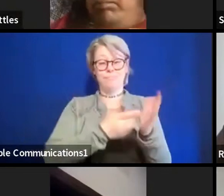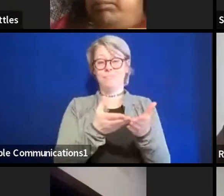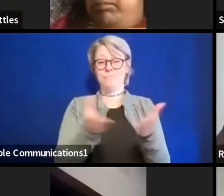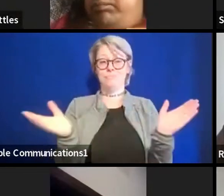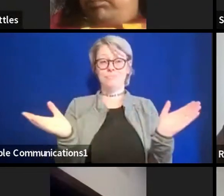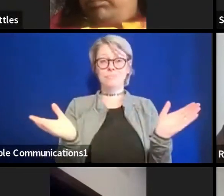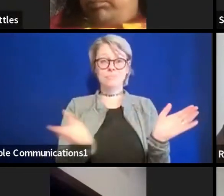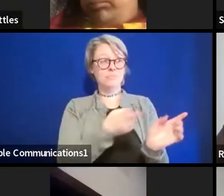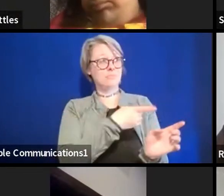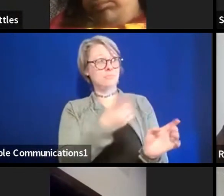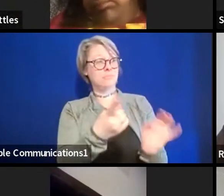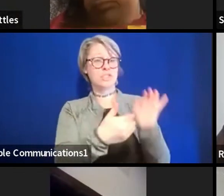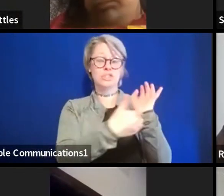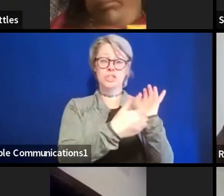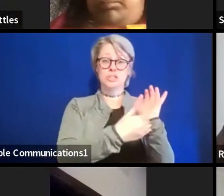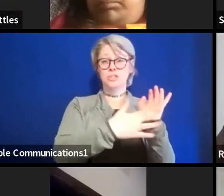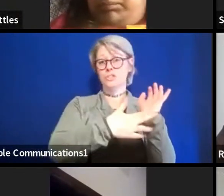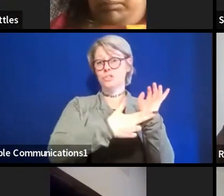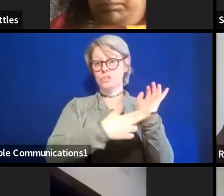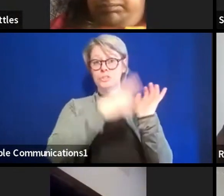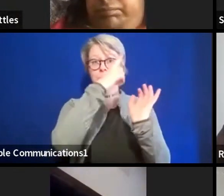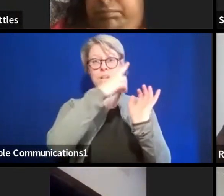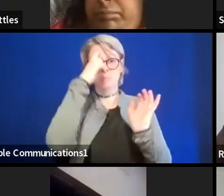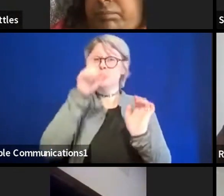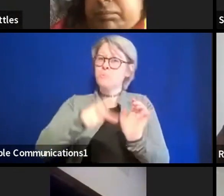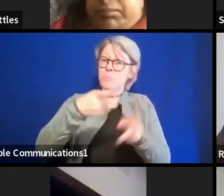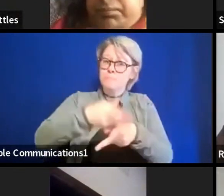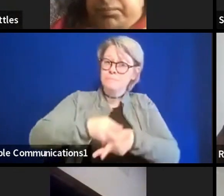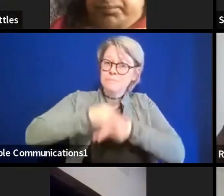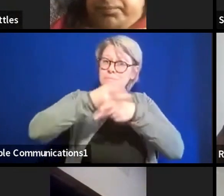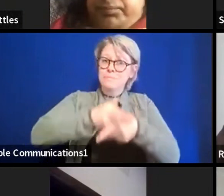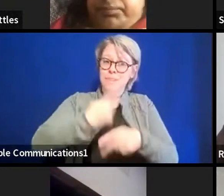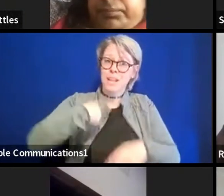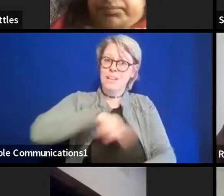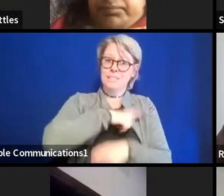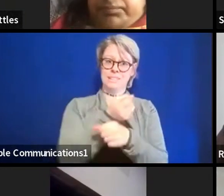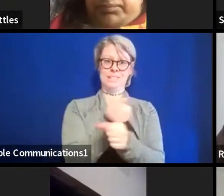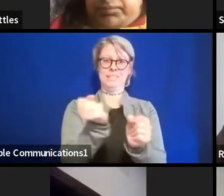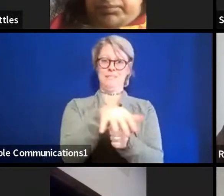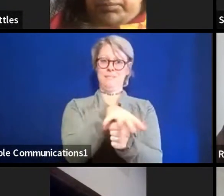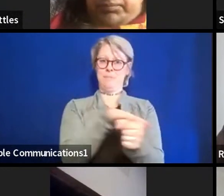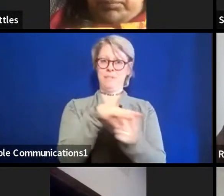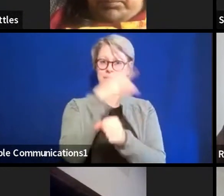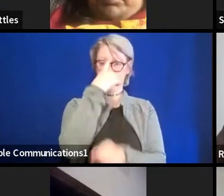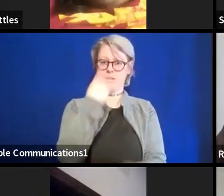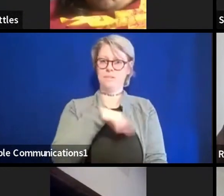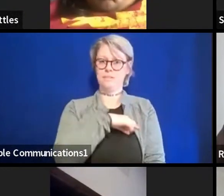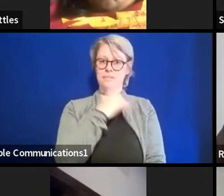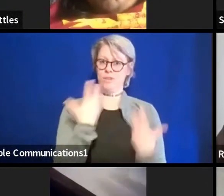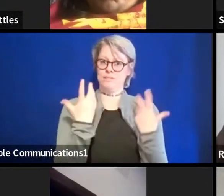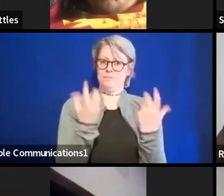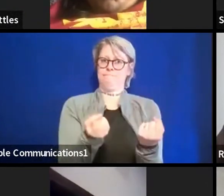and doctors and nurses are supposed to be places where a person goes for